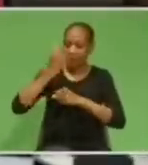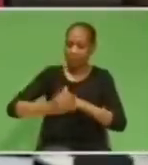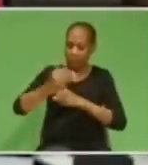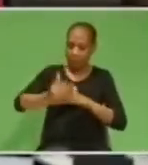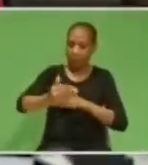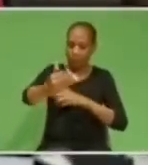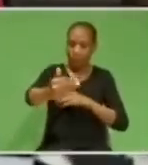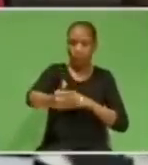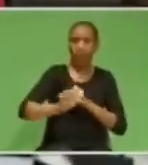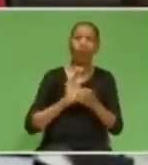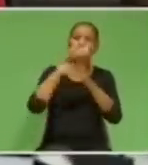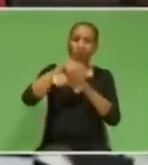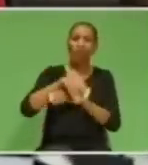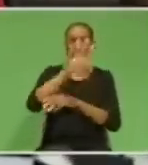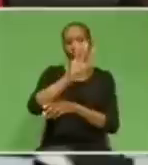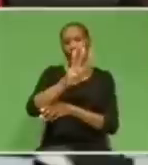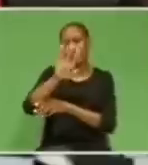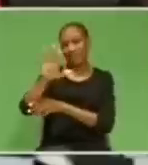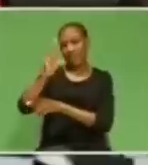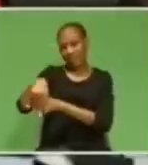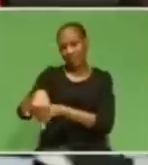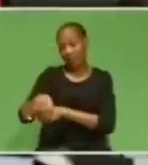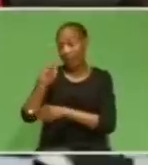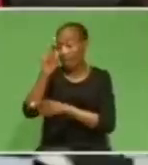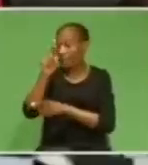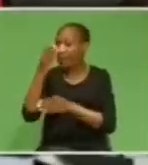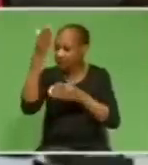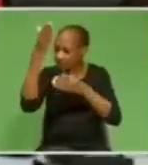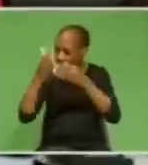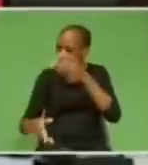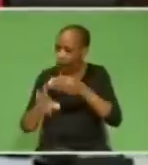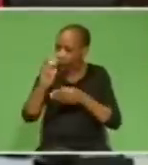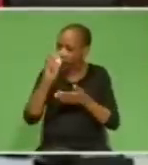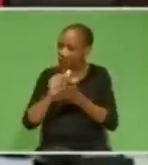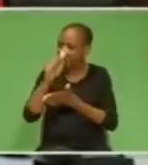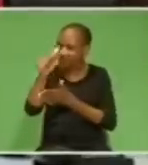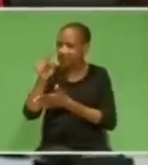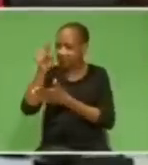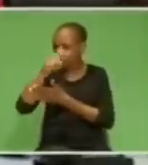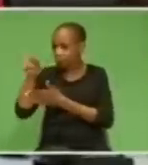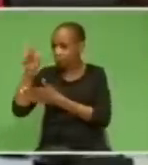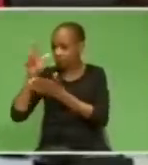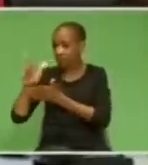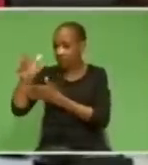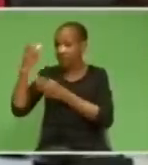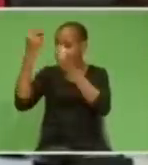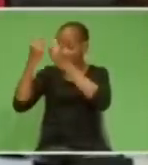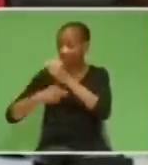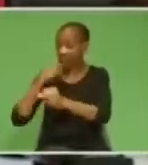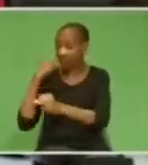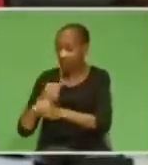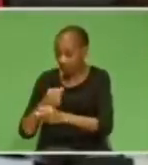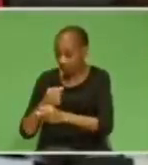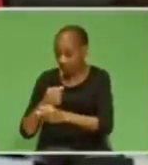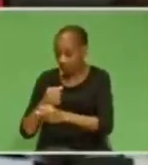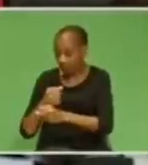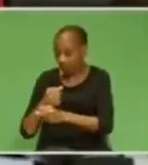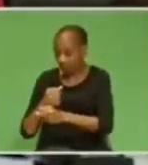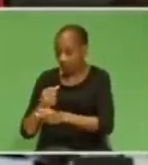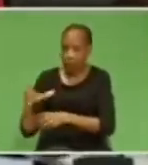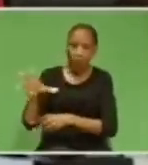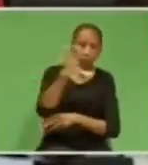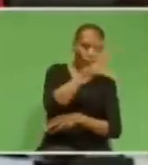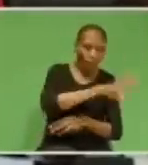over 49,000. But by the end of 2016-17 financial year, all